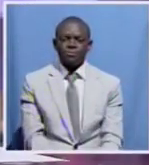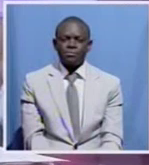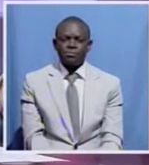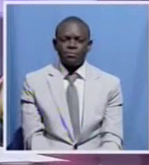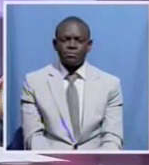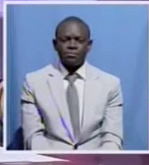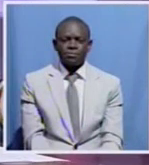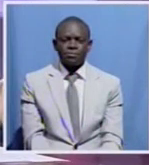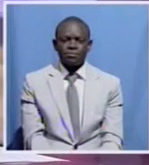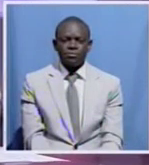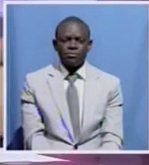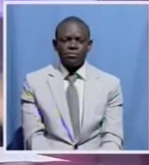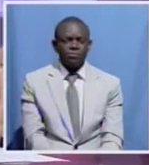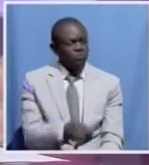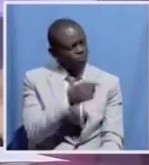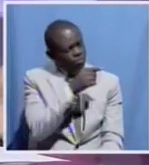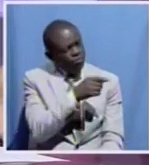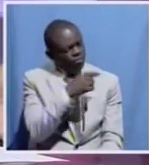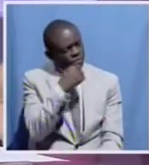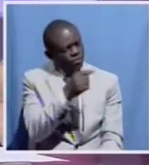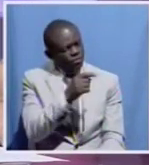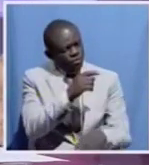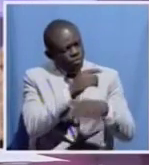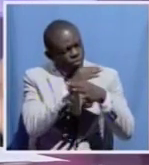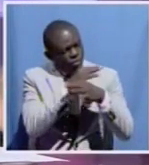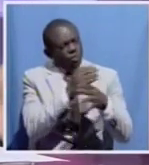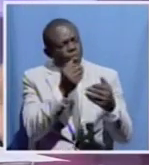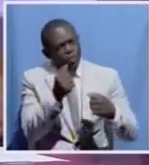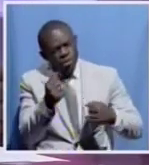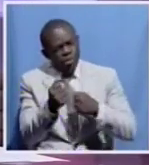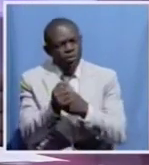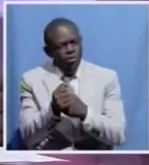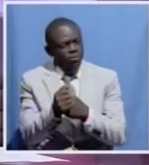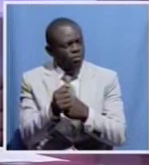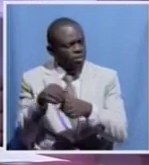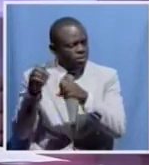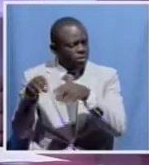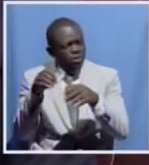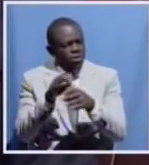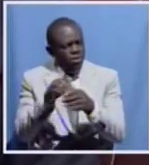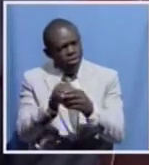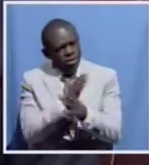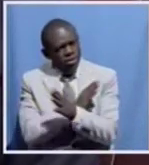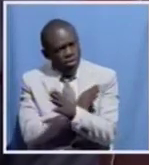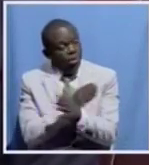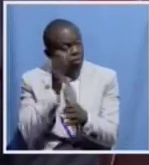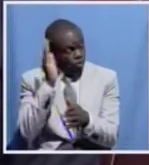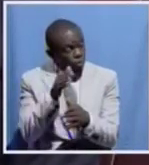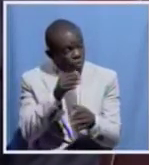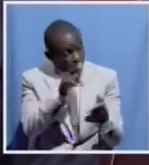energy with Austria and discussing with them. Are we close to any deal on that as well? We are starting